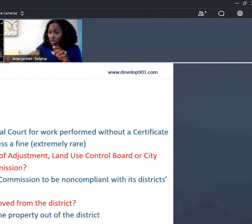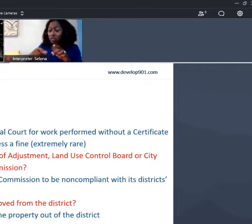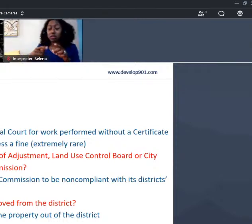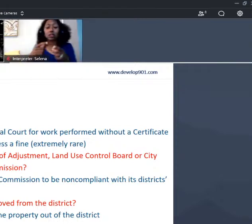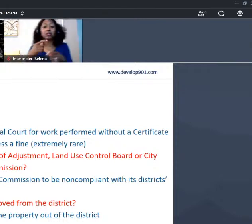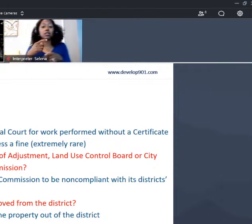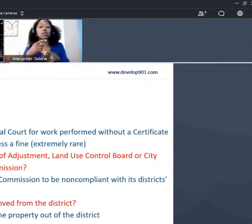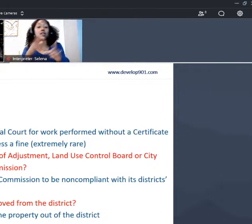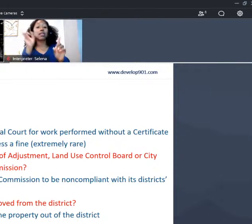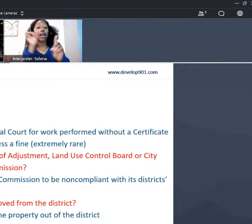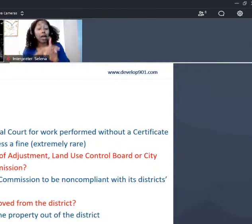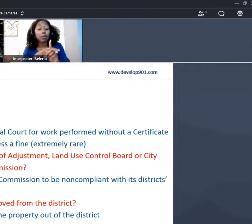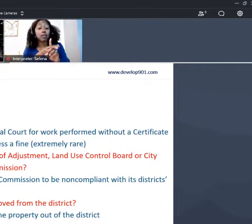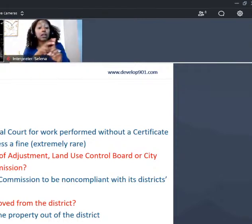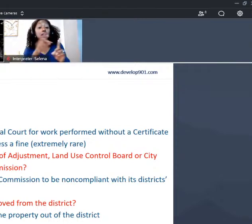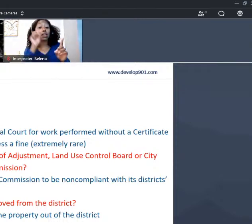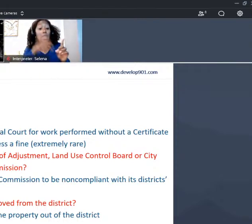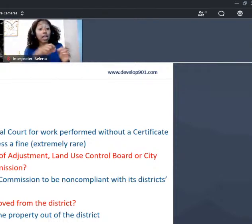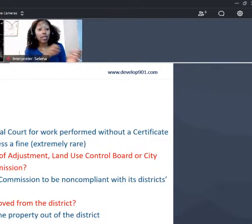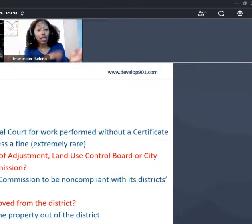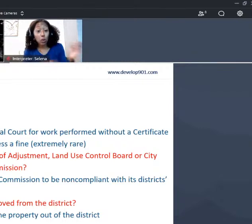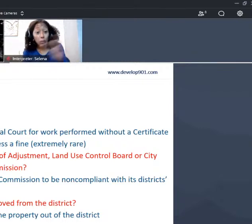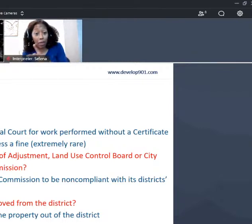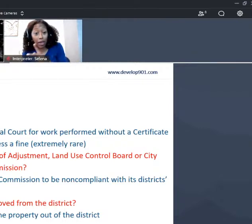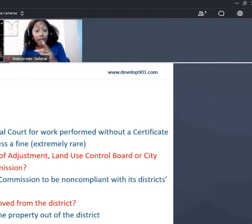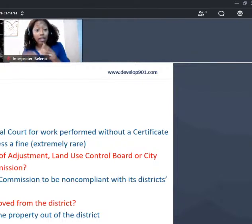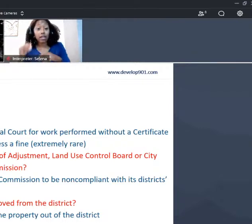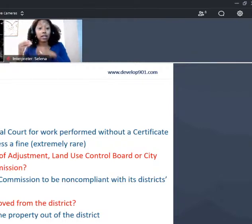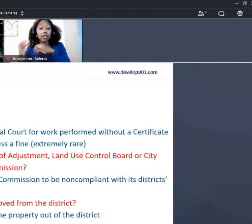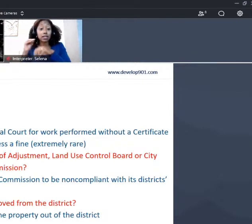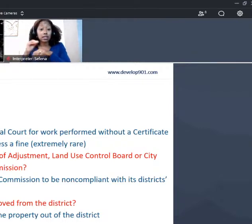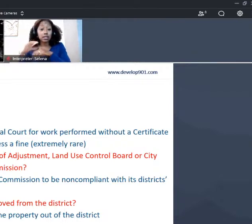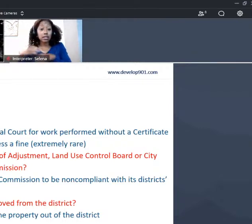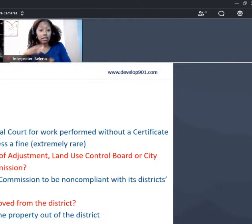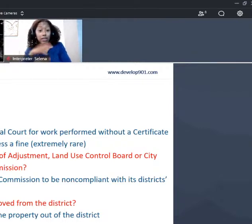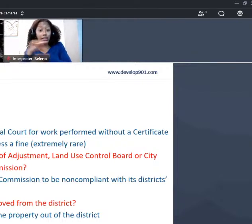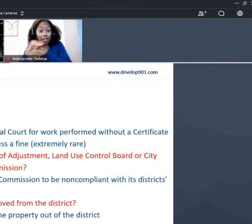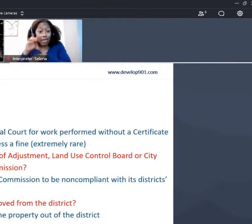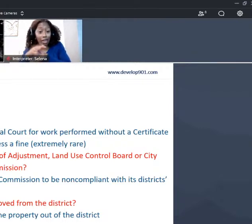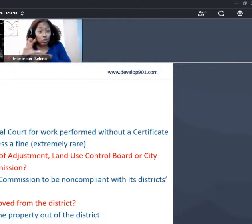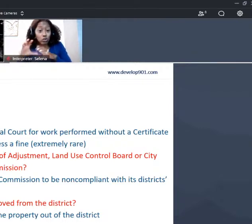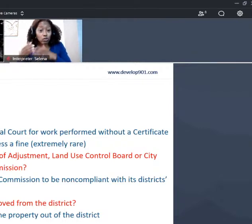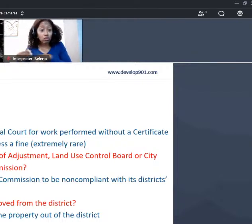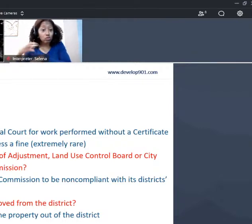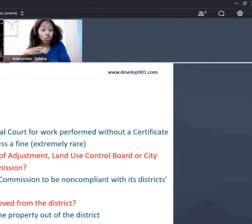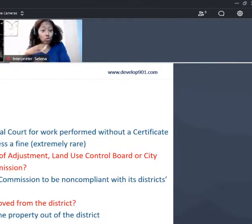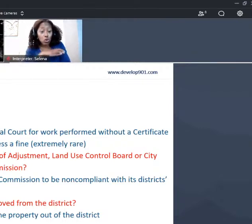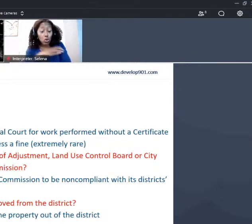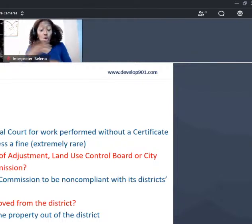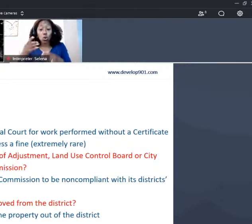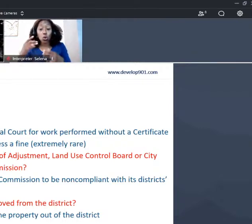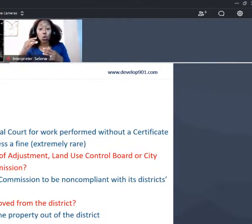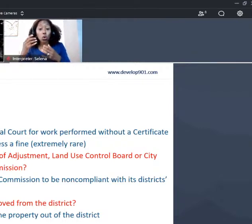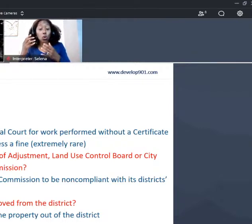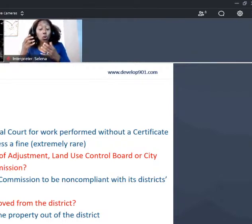the applicant have? Can they come back to council, or is that just the final? Does this independent body have final, I guess, authority,